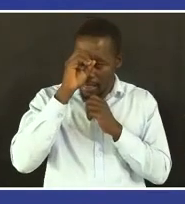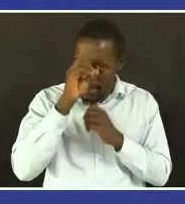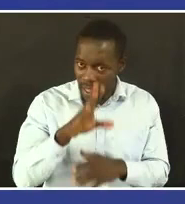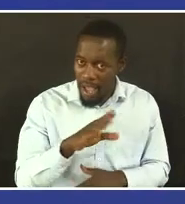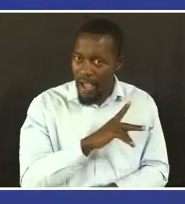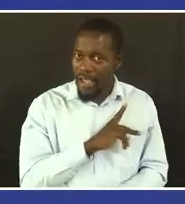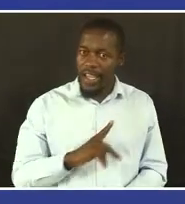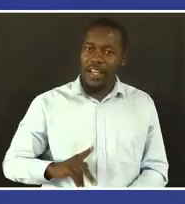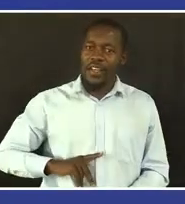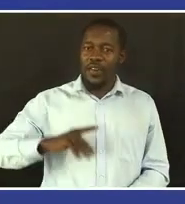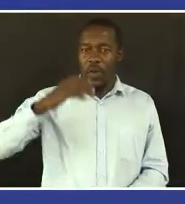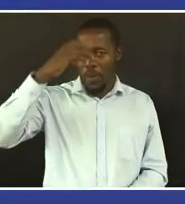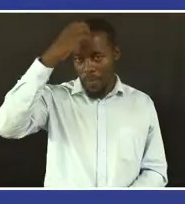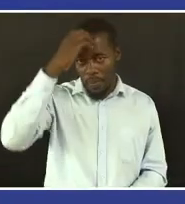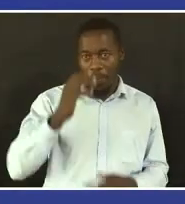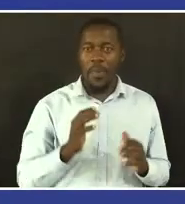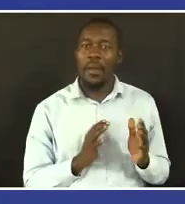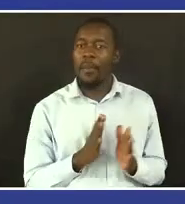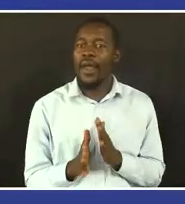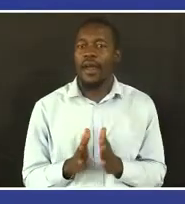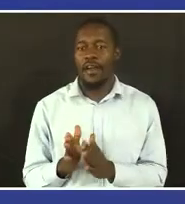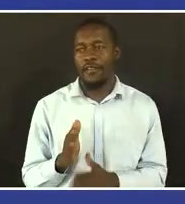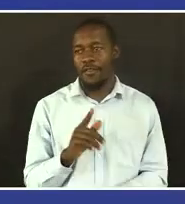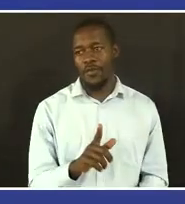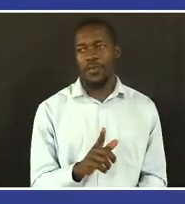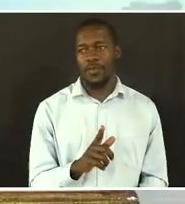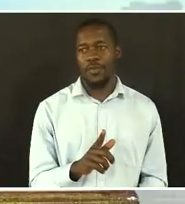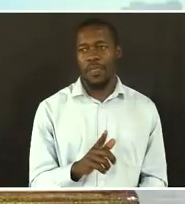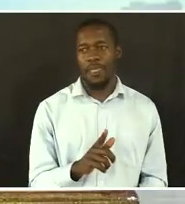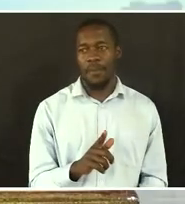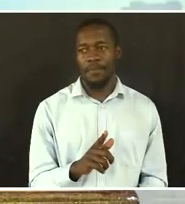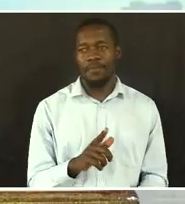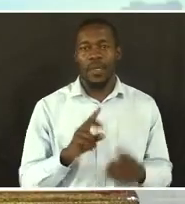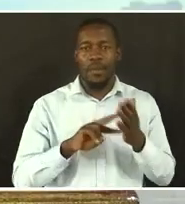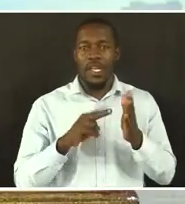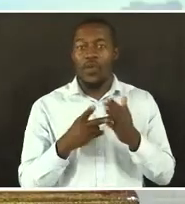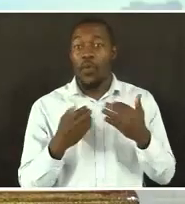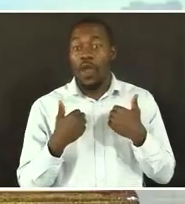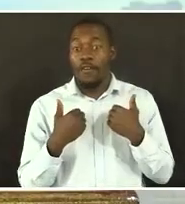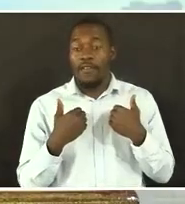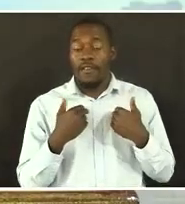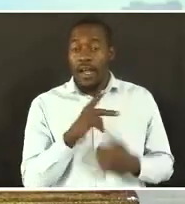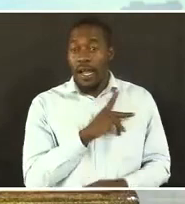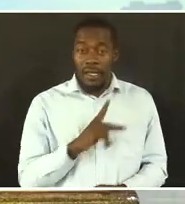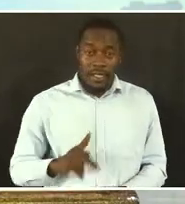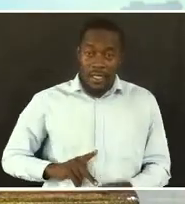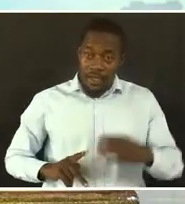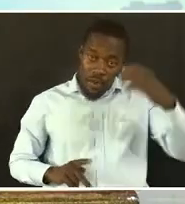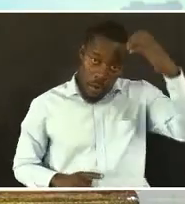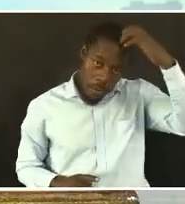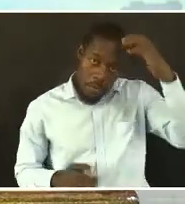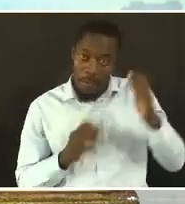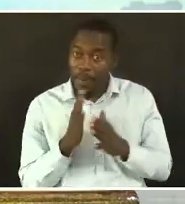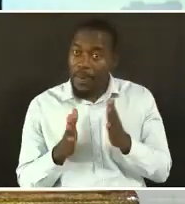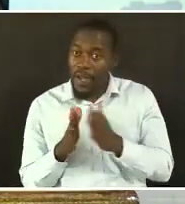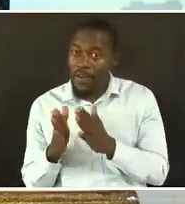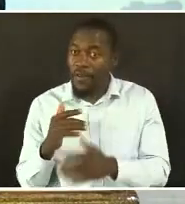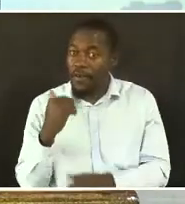The foundation of the world. So there is a kingdom prepared for the sheep from the foundation of the